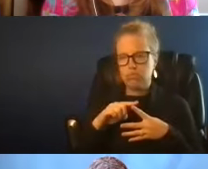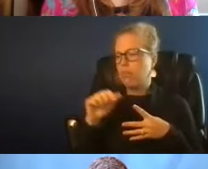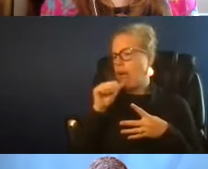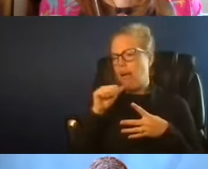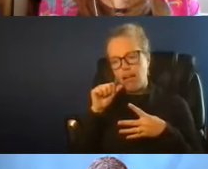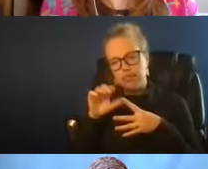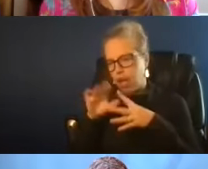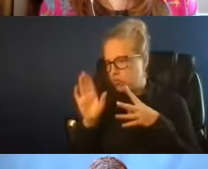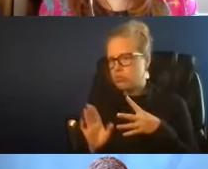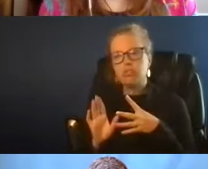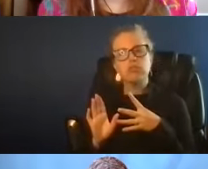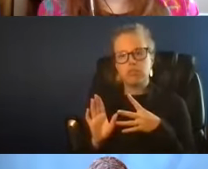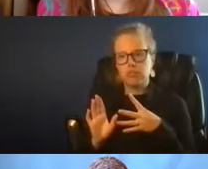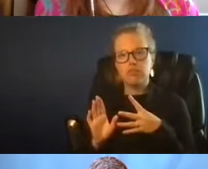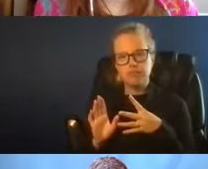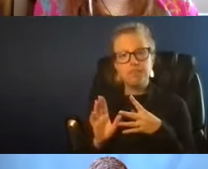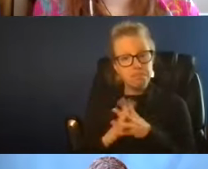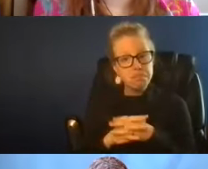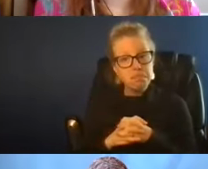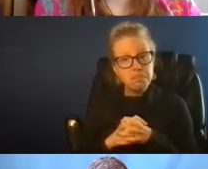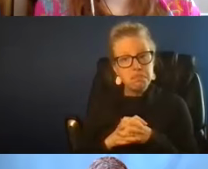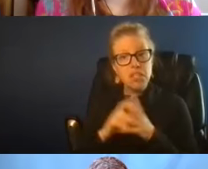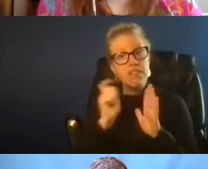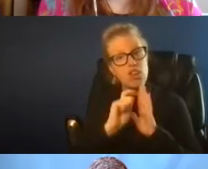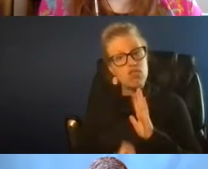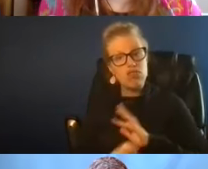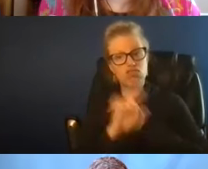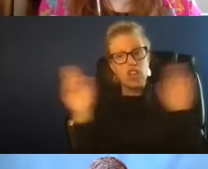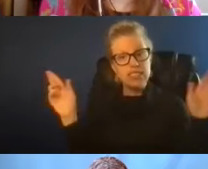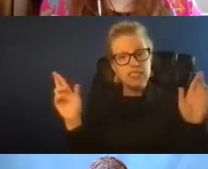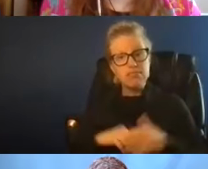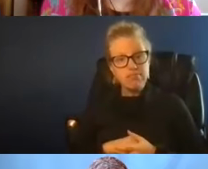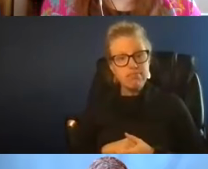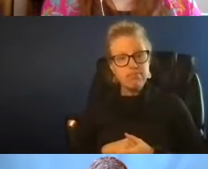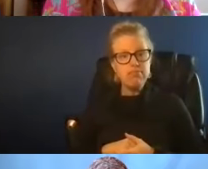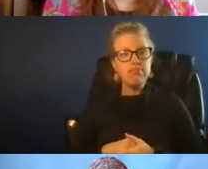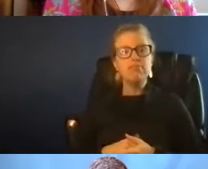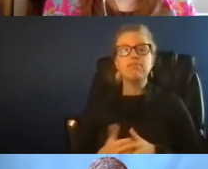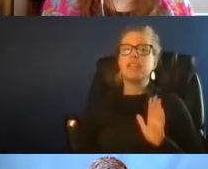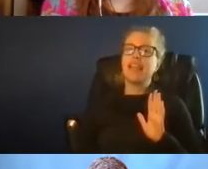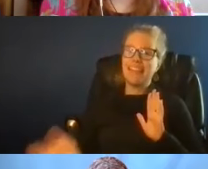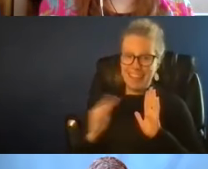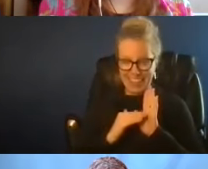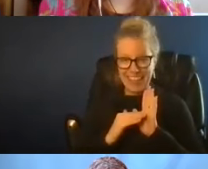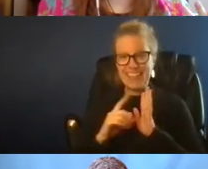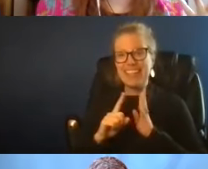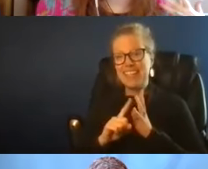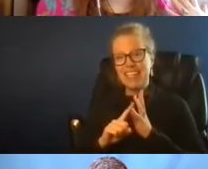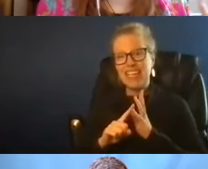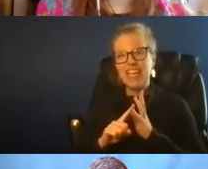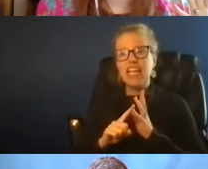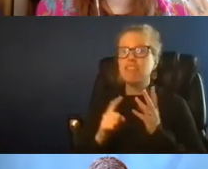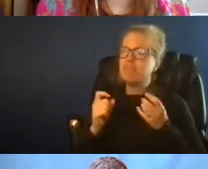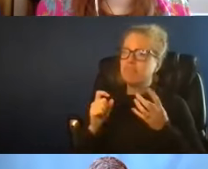house. You want to have that all written ahead of time. And then again, here is a lot of us,